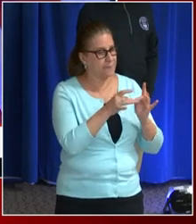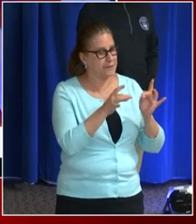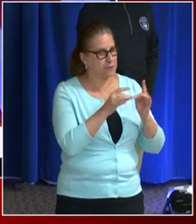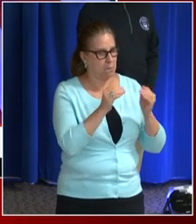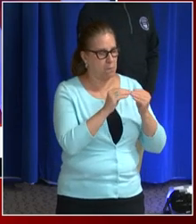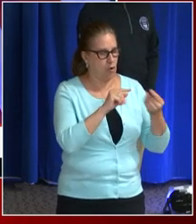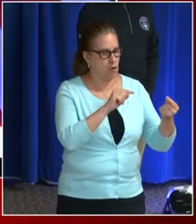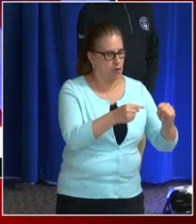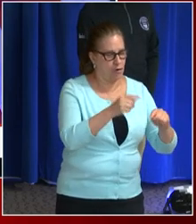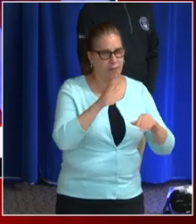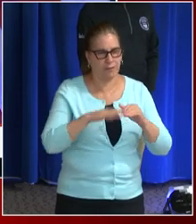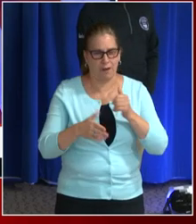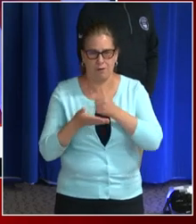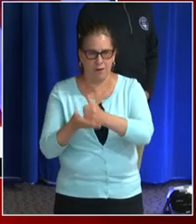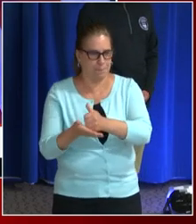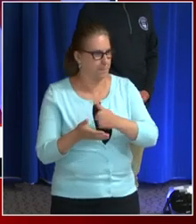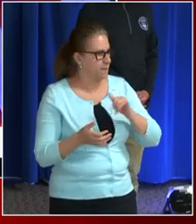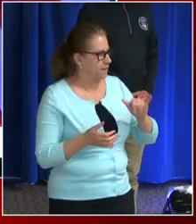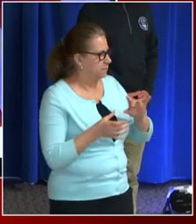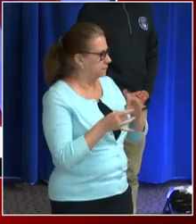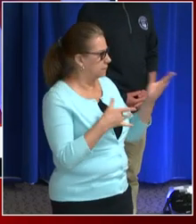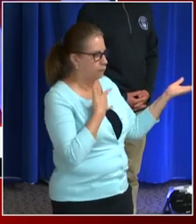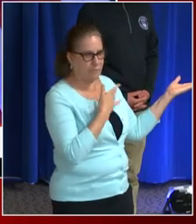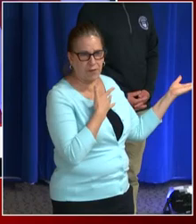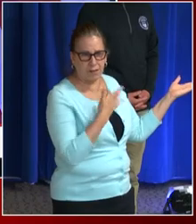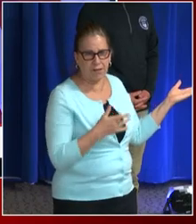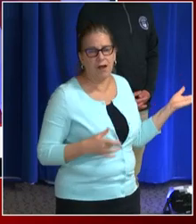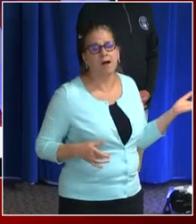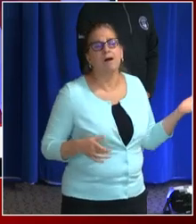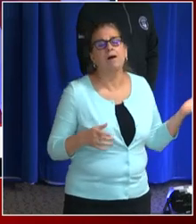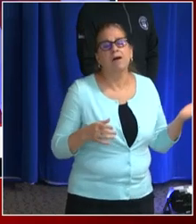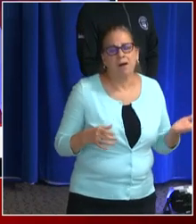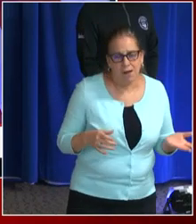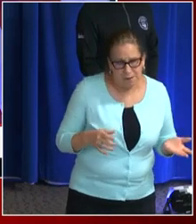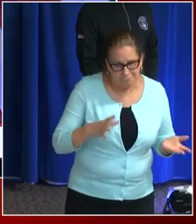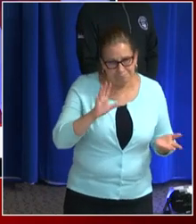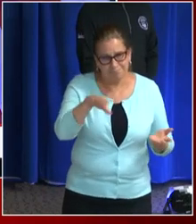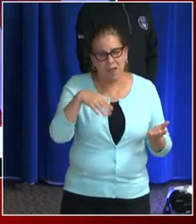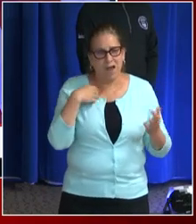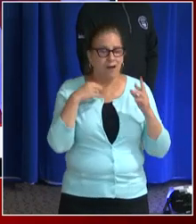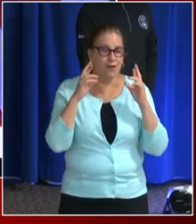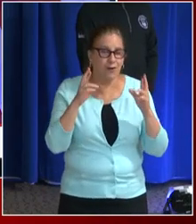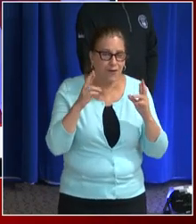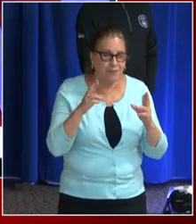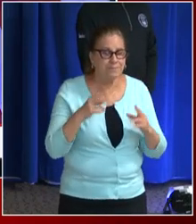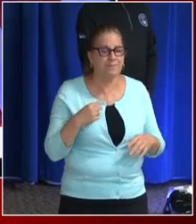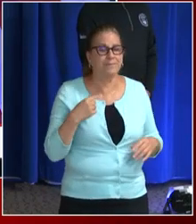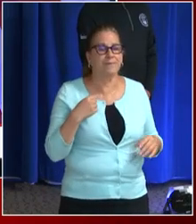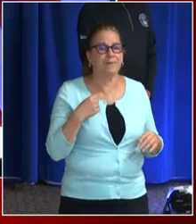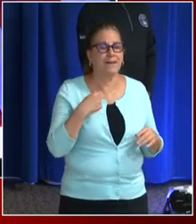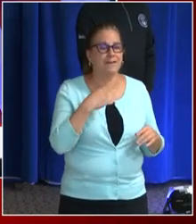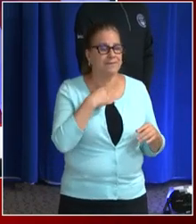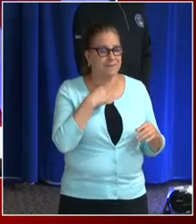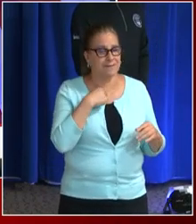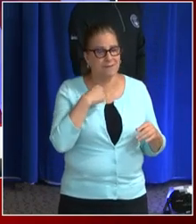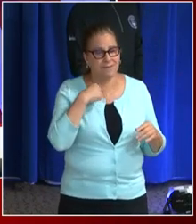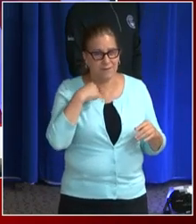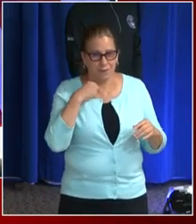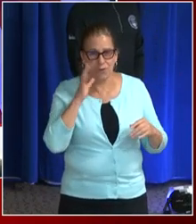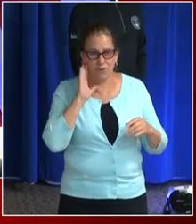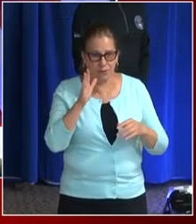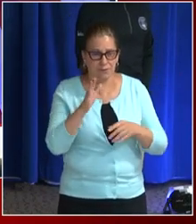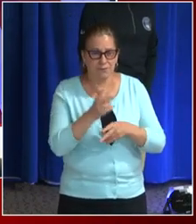This is what I hope and I know, and what we observed last night. What we observed last night